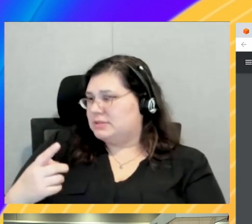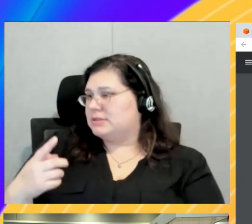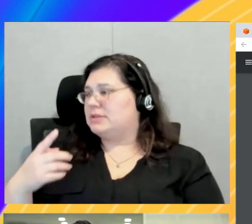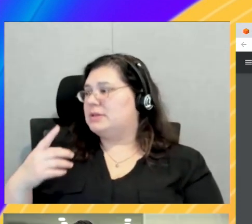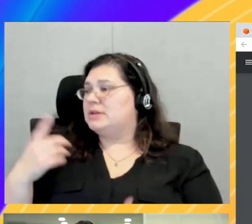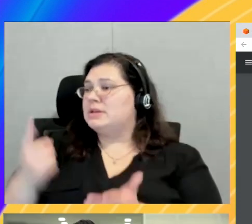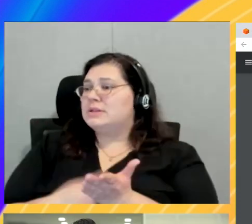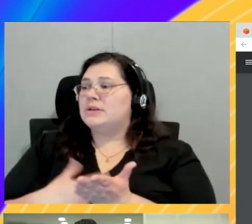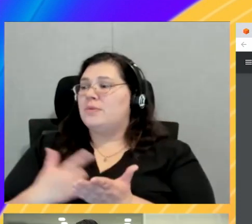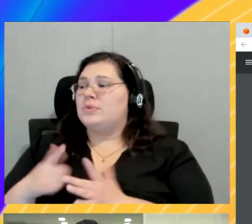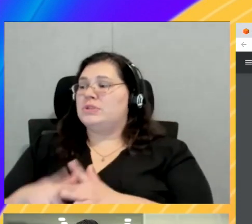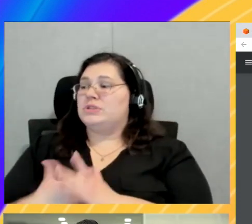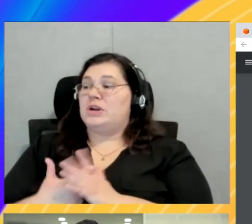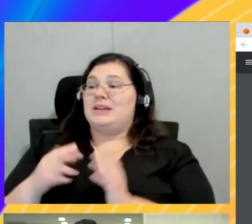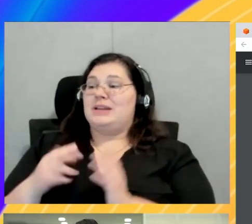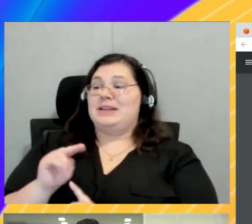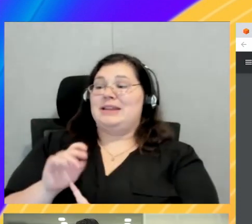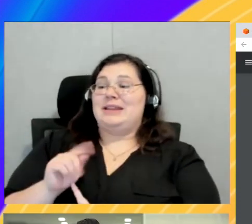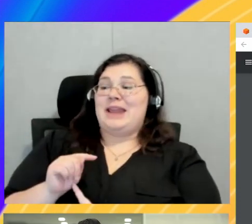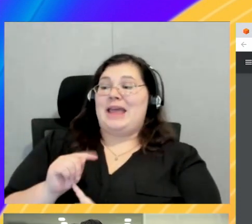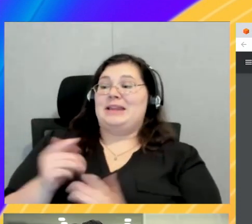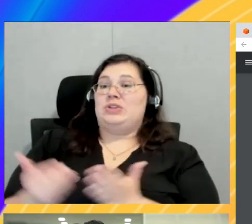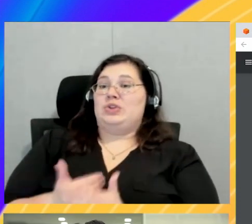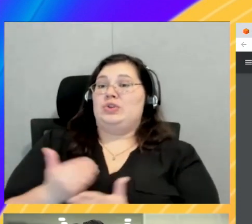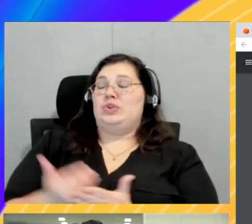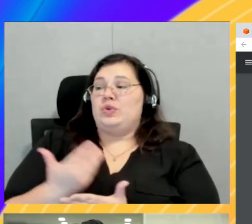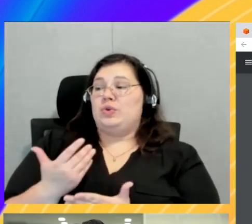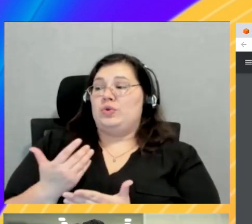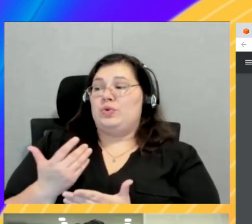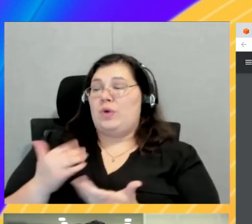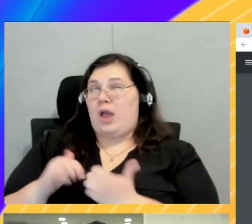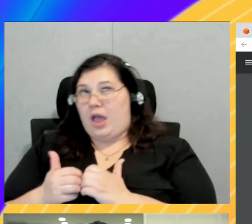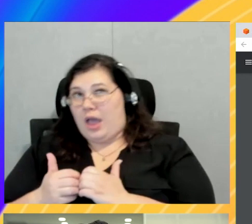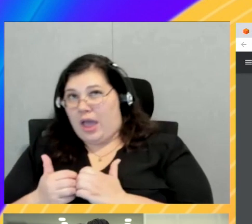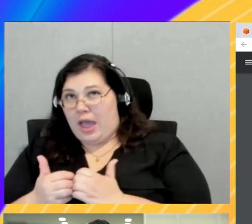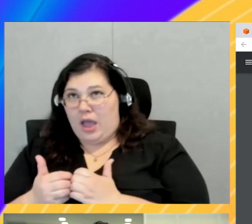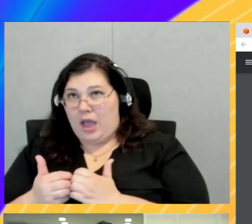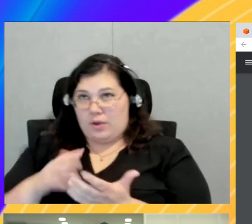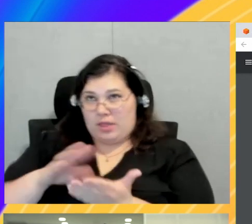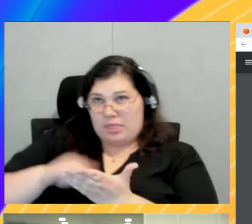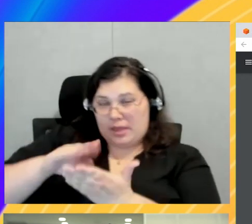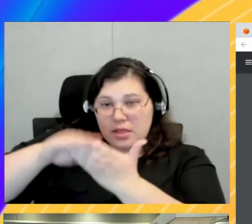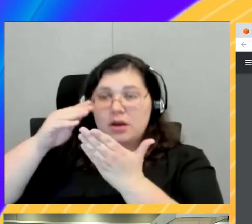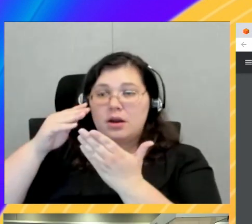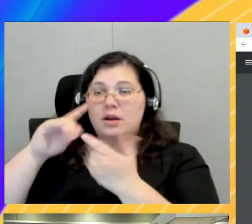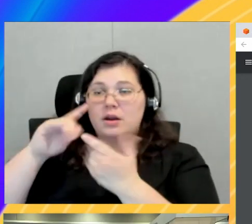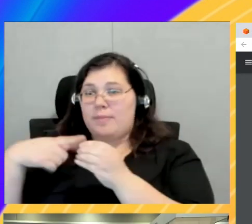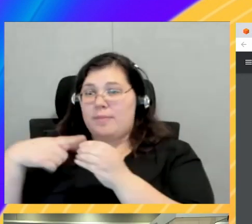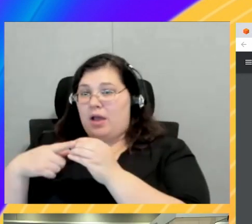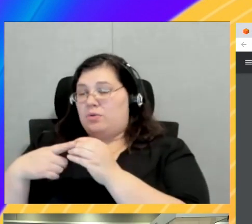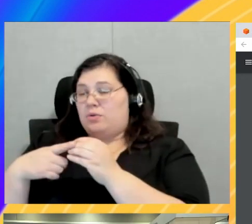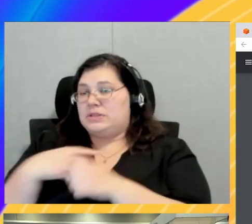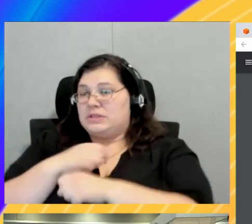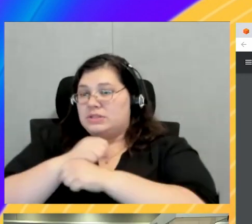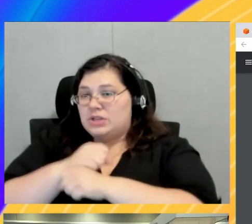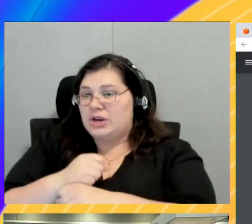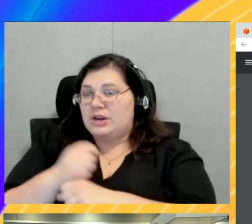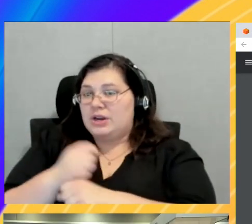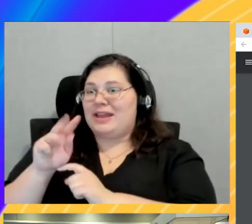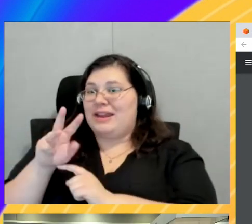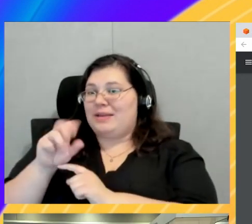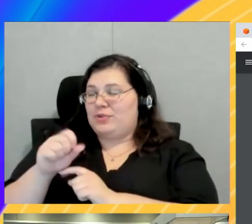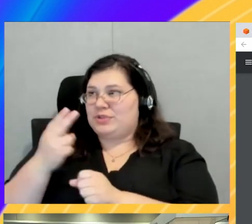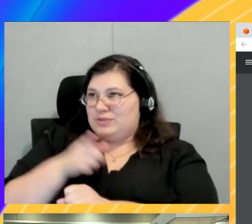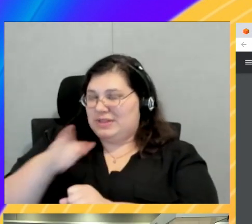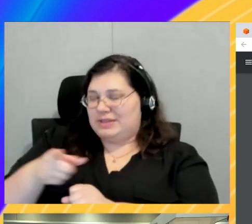new learn about new skills on security on AWS using these type of guides? So the guides are really good because they're broken down